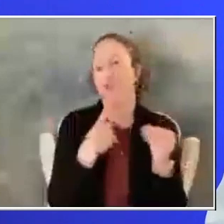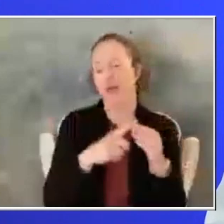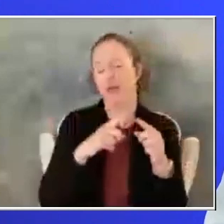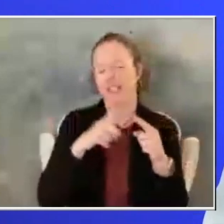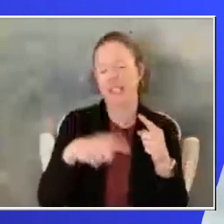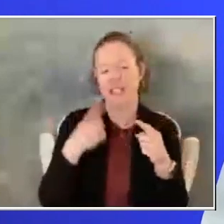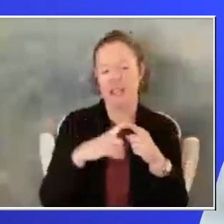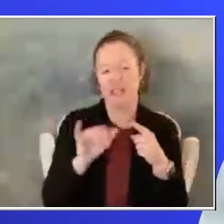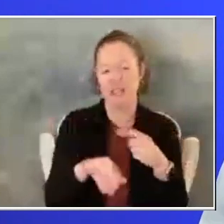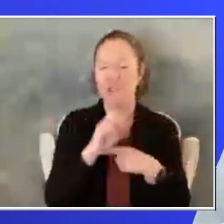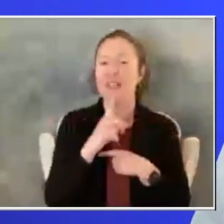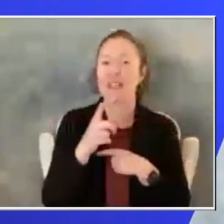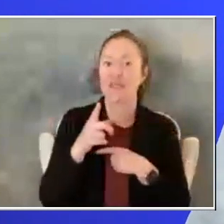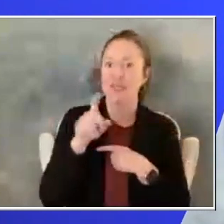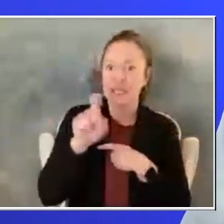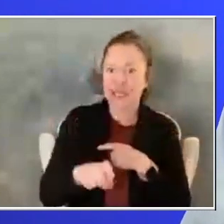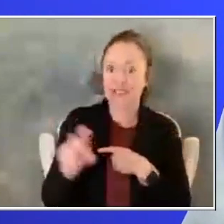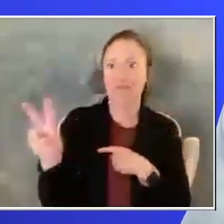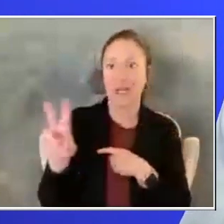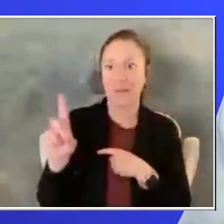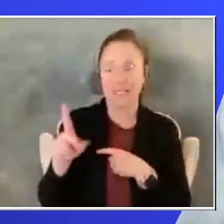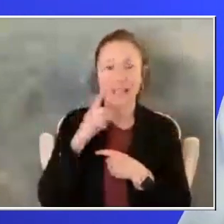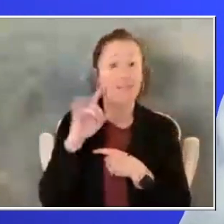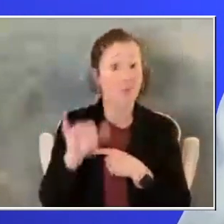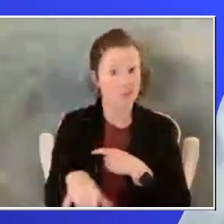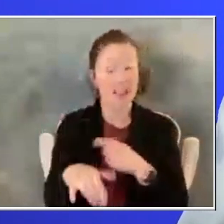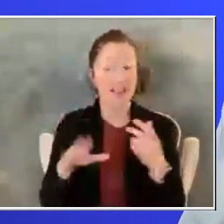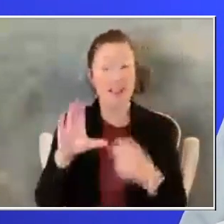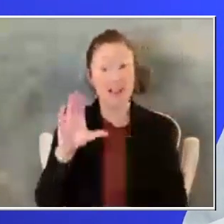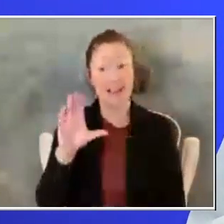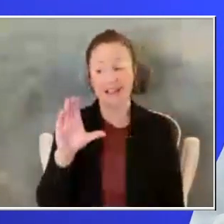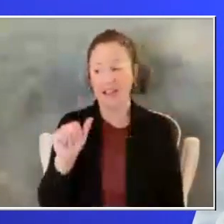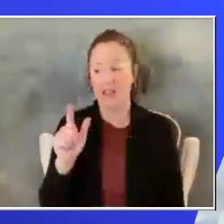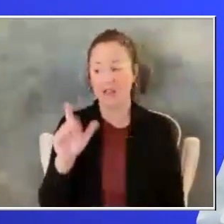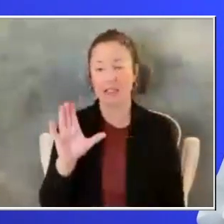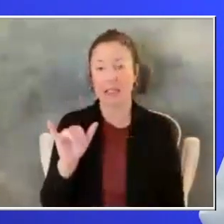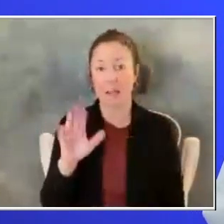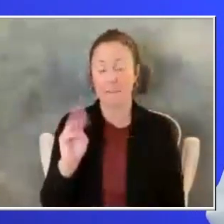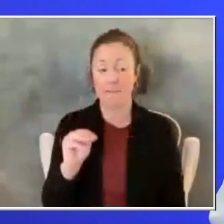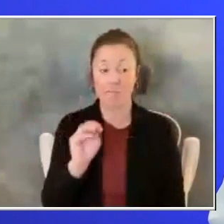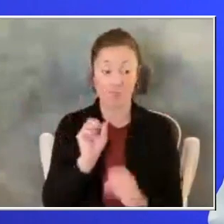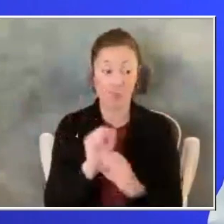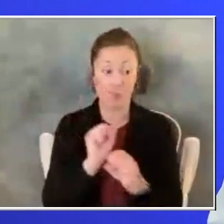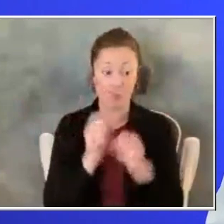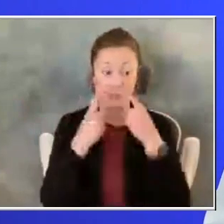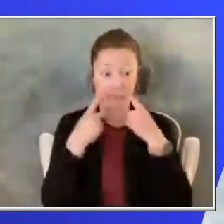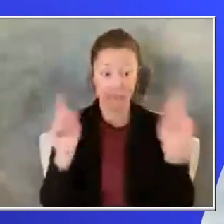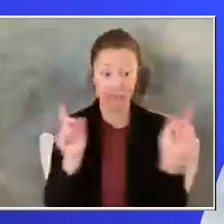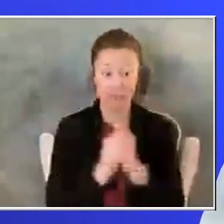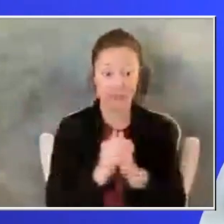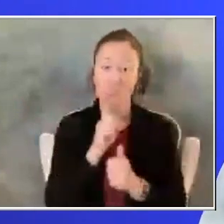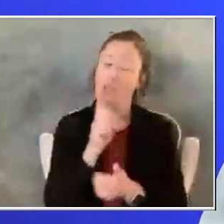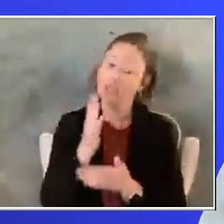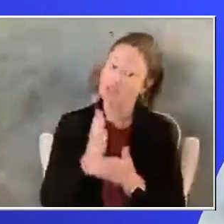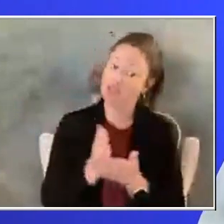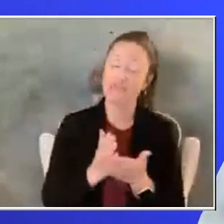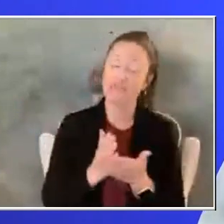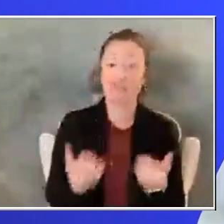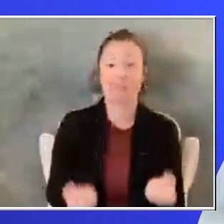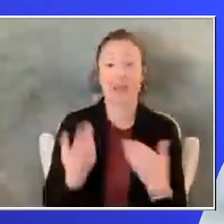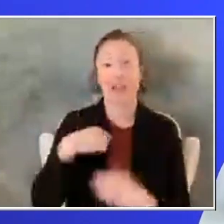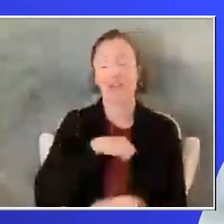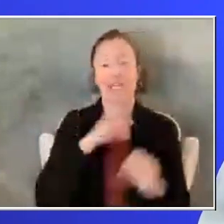need vitamin D to make to let the calcium work. And so taking some vitamin D, many of us can get it through our diet, but